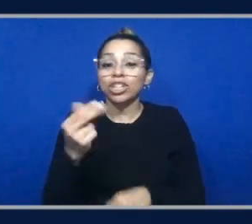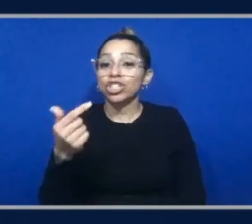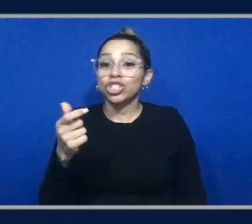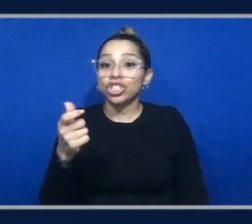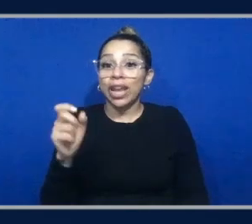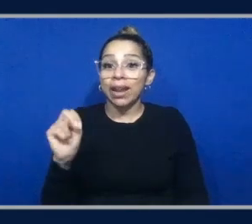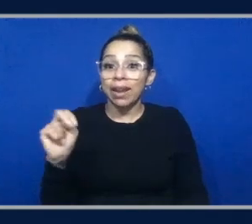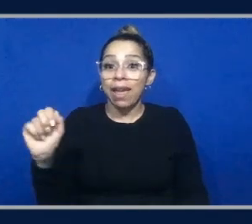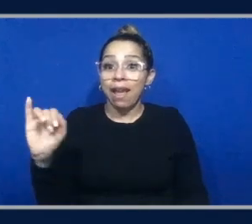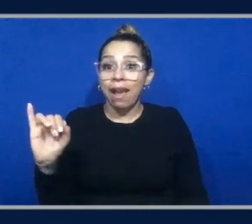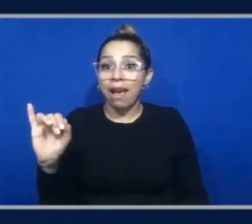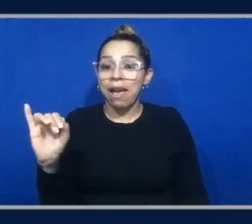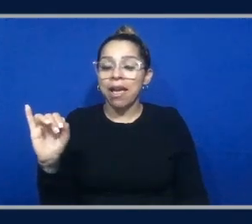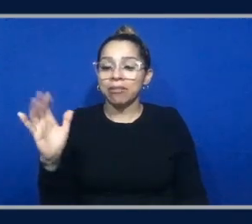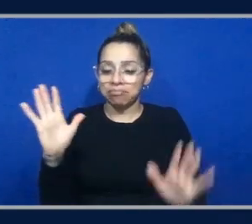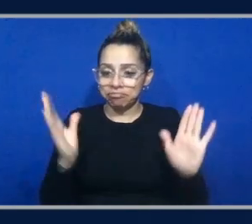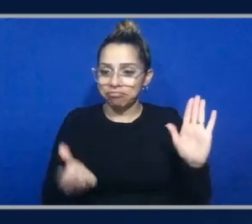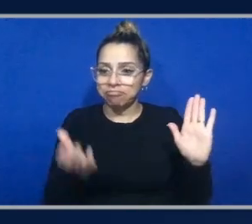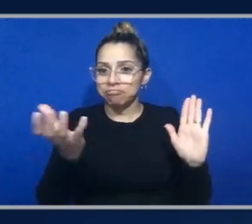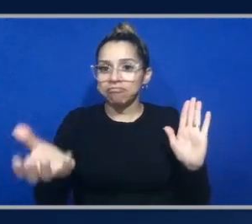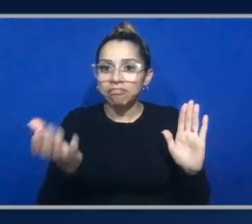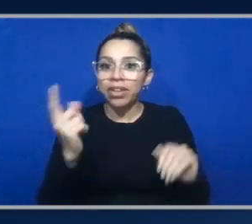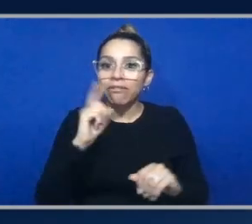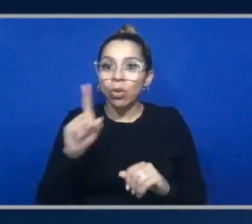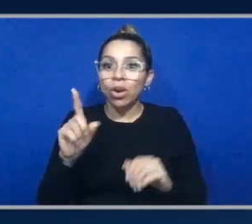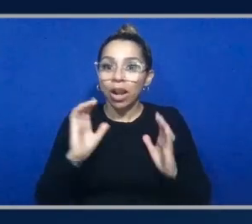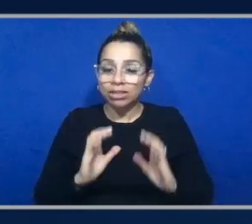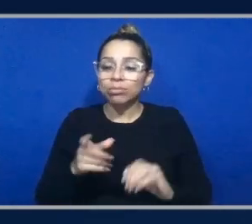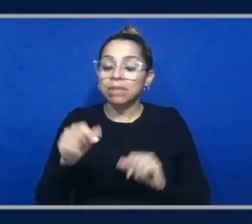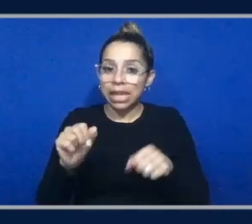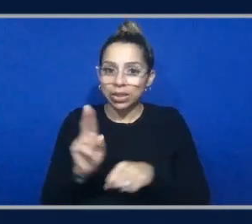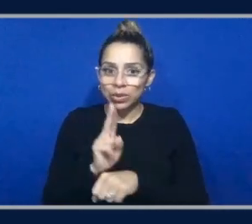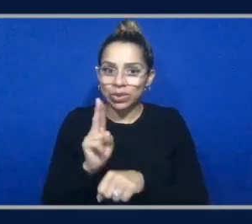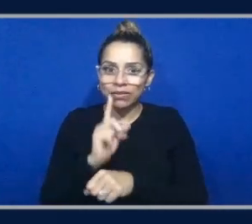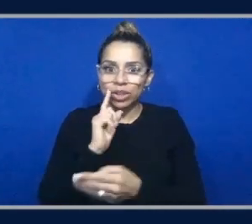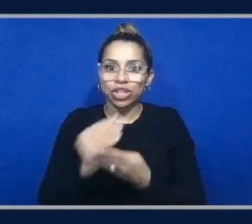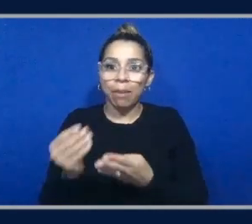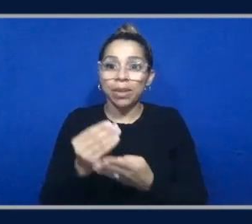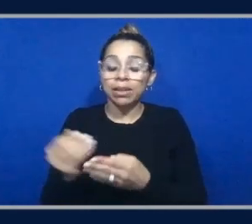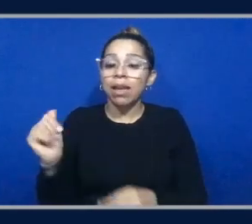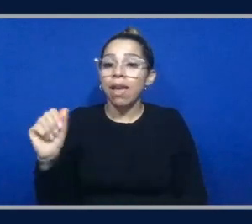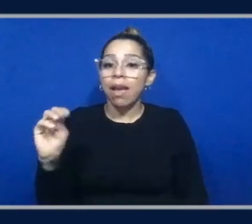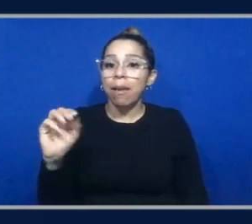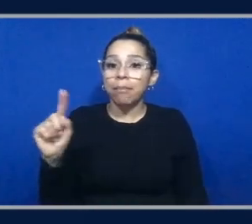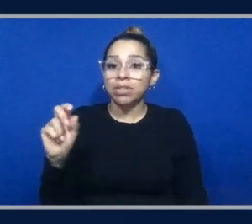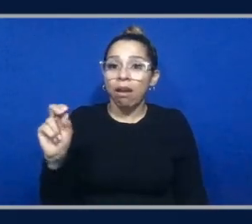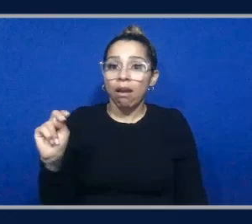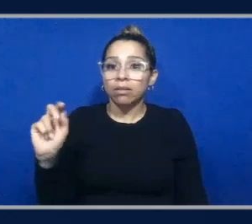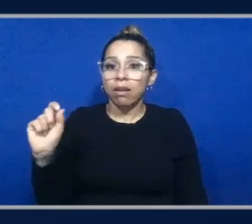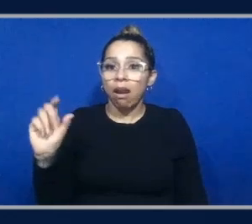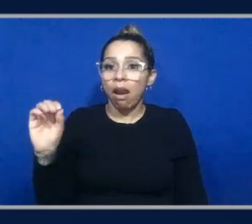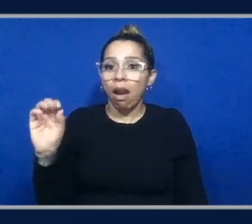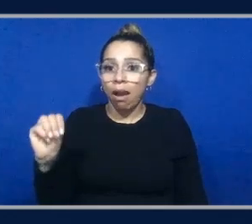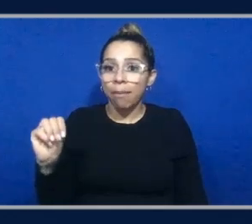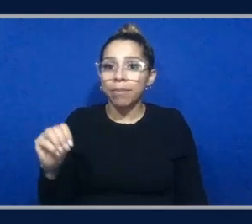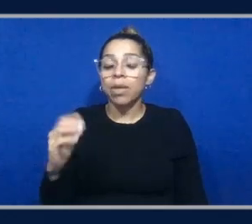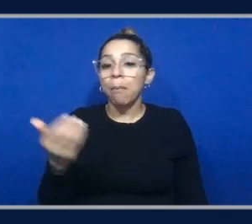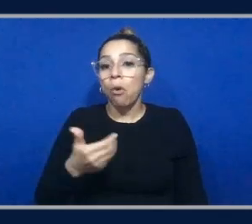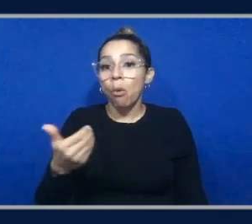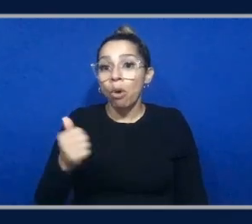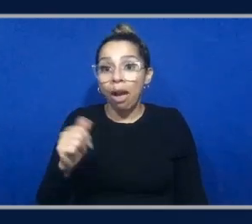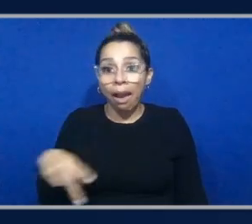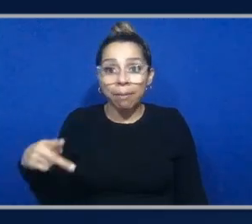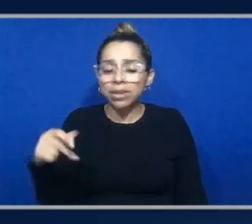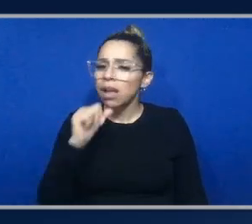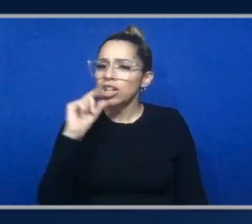their shopping experience, right? They can use this in Amazon.com. They can use it within the mobile application. And it's not just a